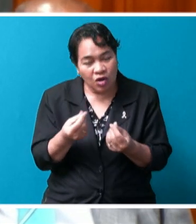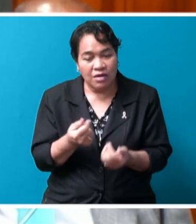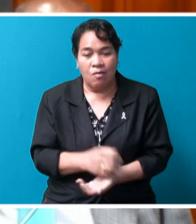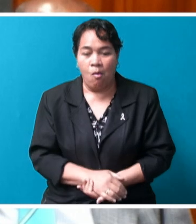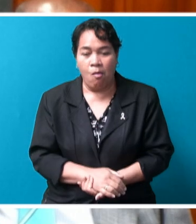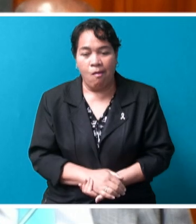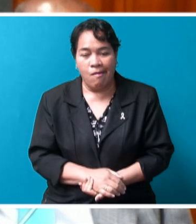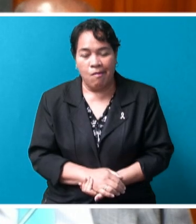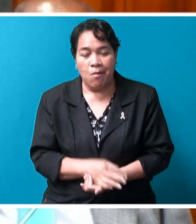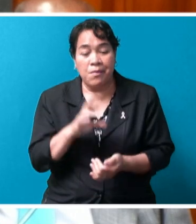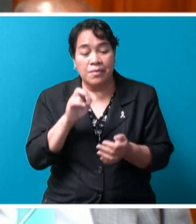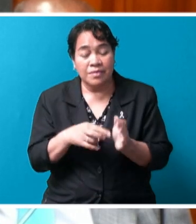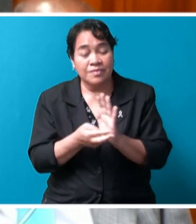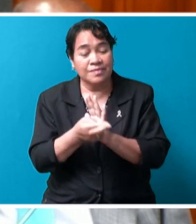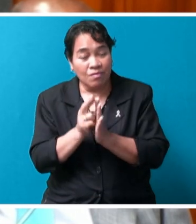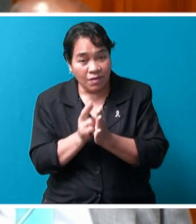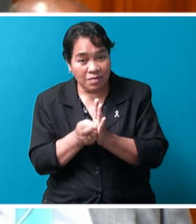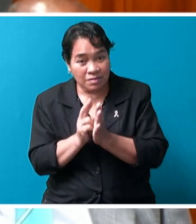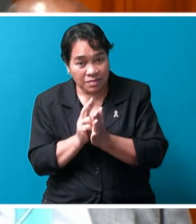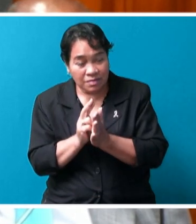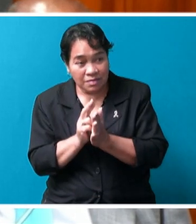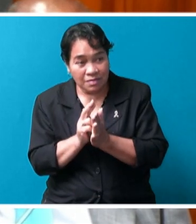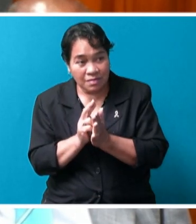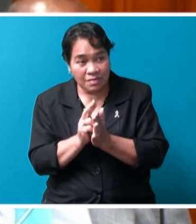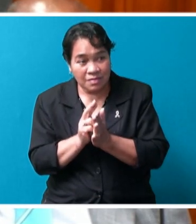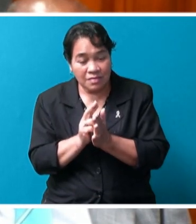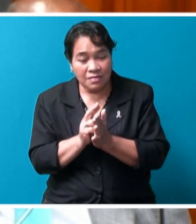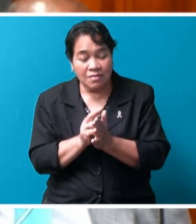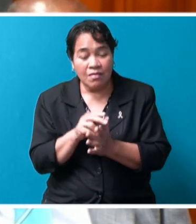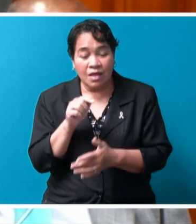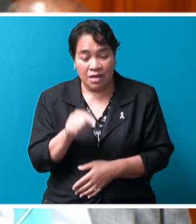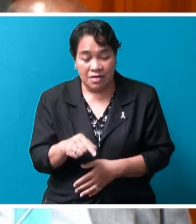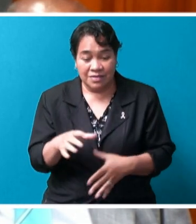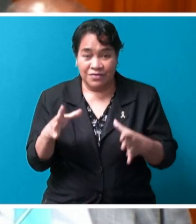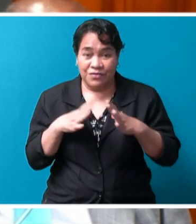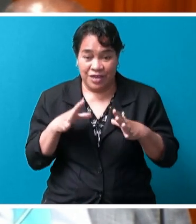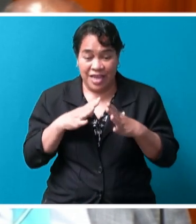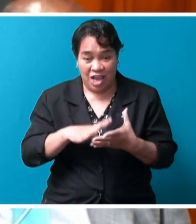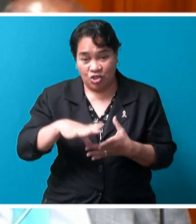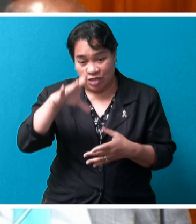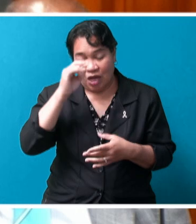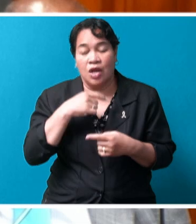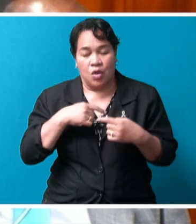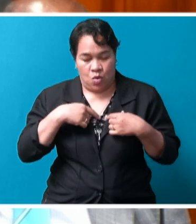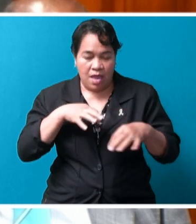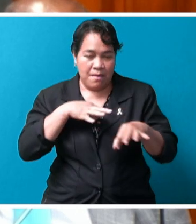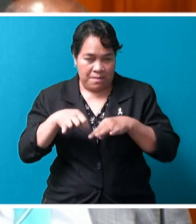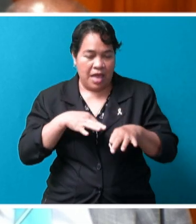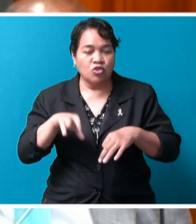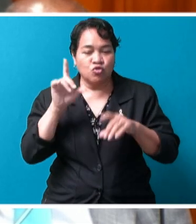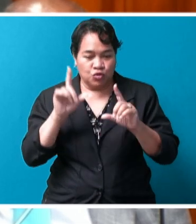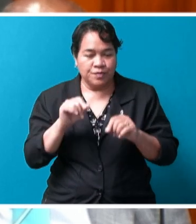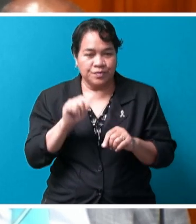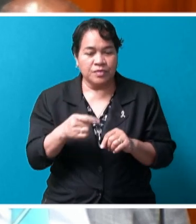of the review of the free education grant, that is something that we intend to do because of the